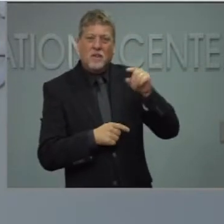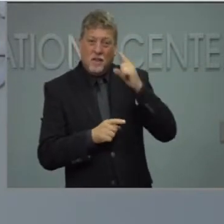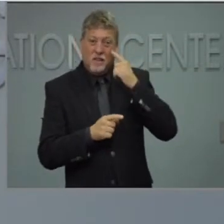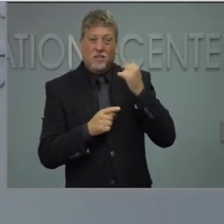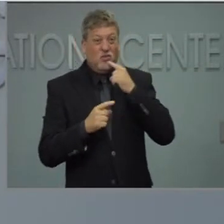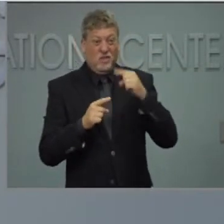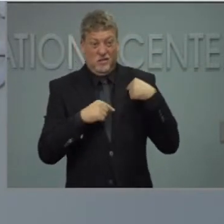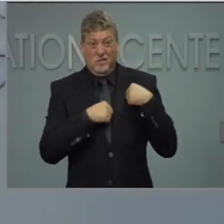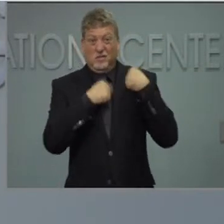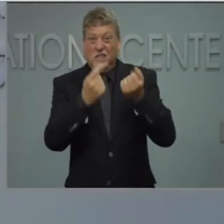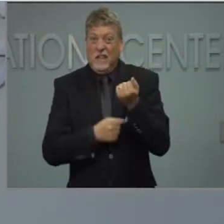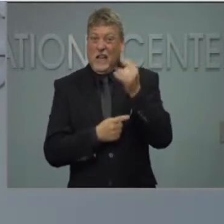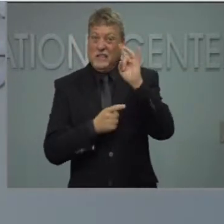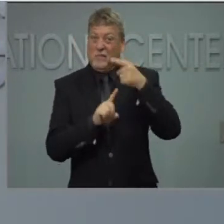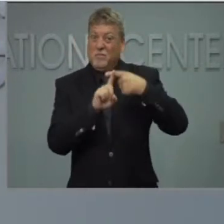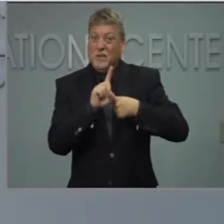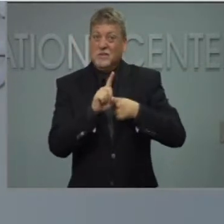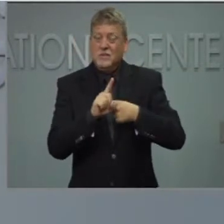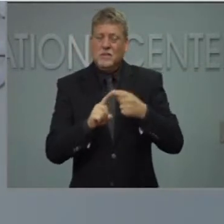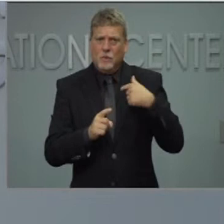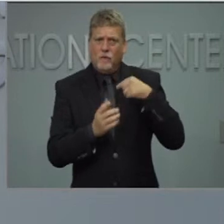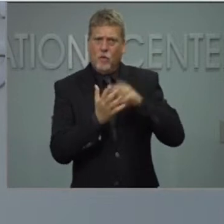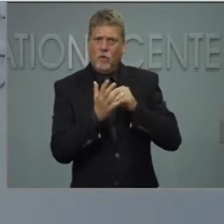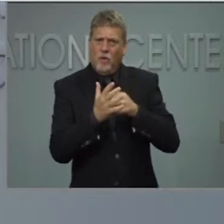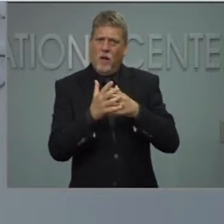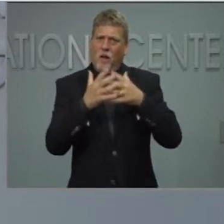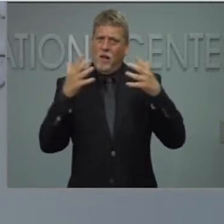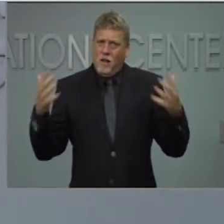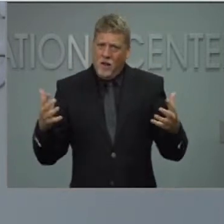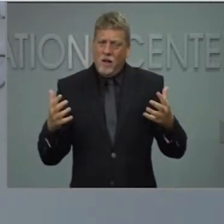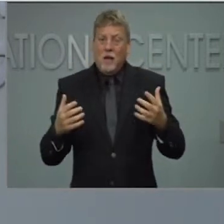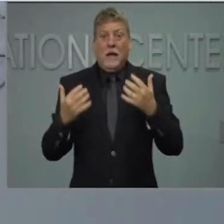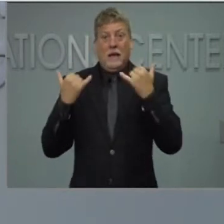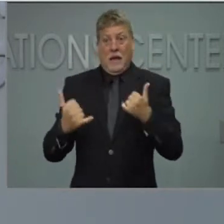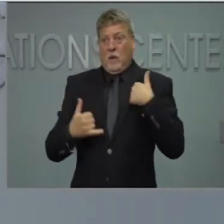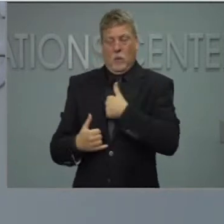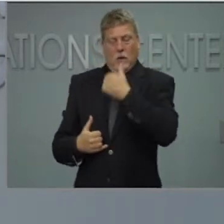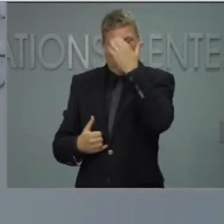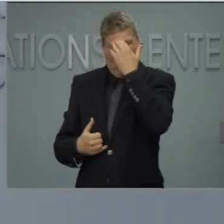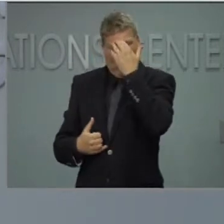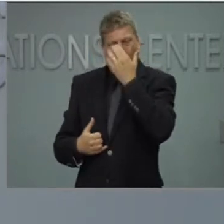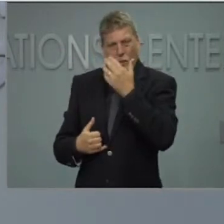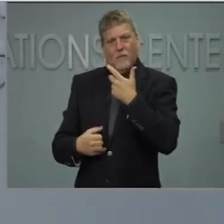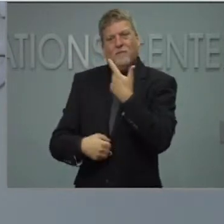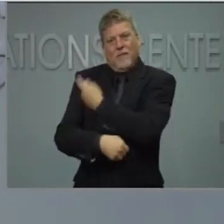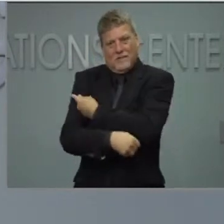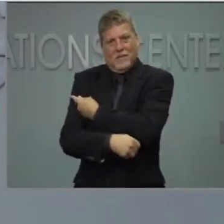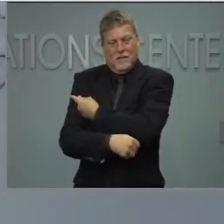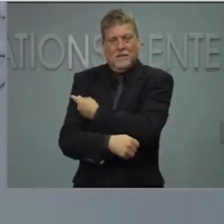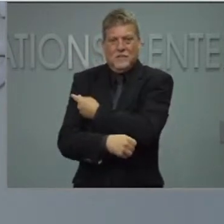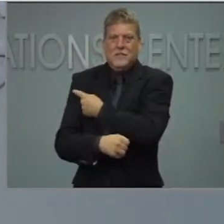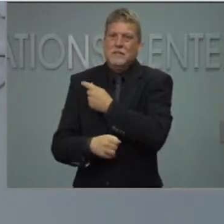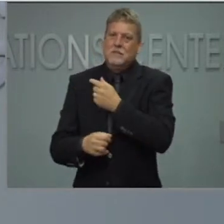that we've worked hard together, and keep getting vaccinated and doing the things we know can protect each other. Thank you.